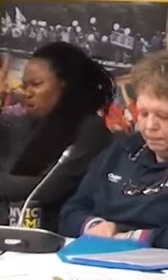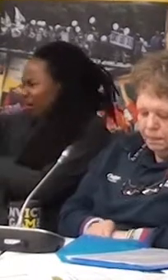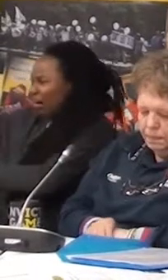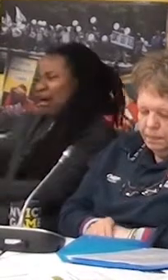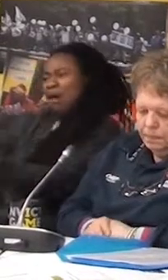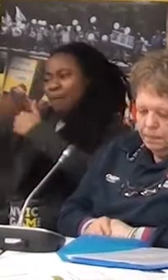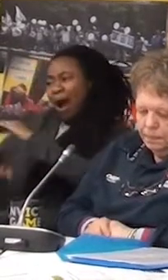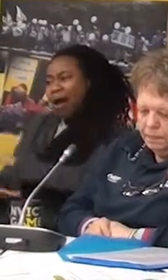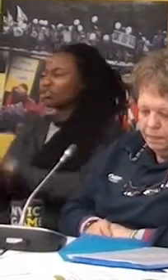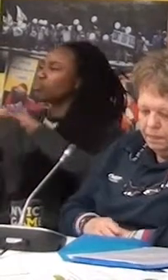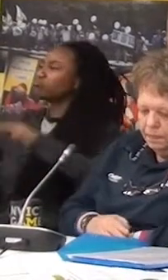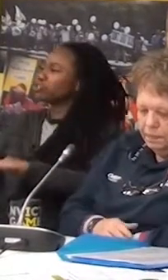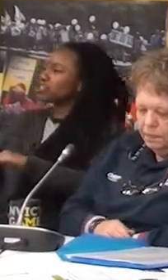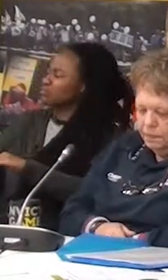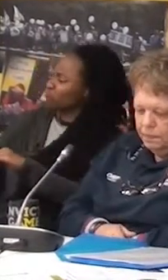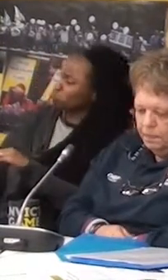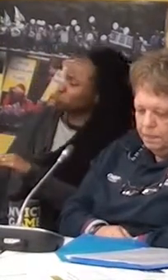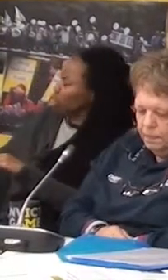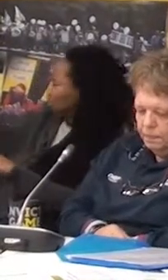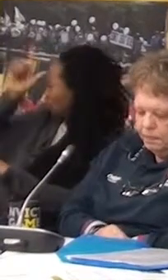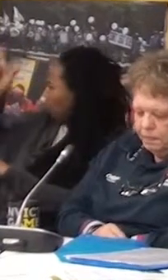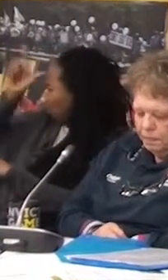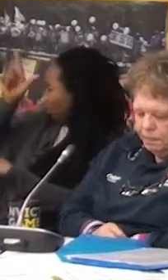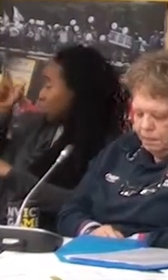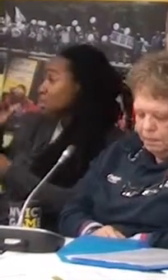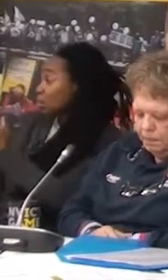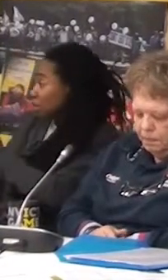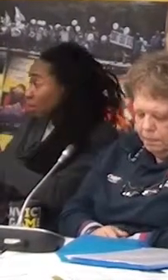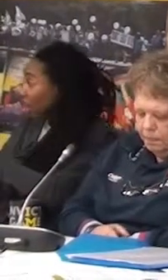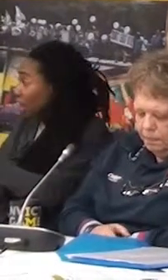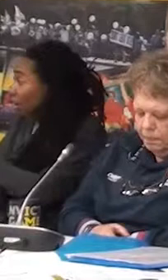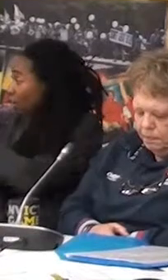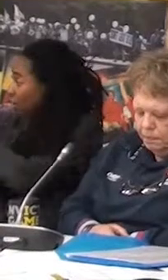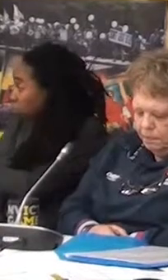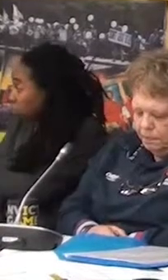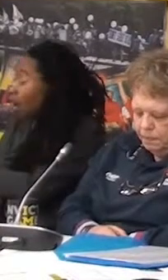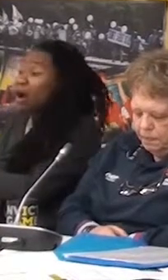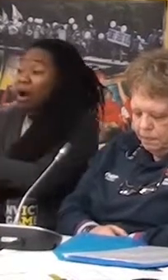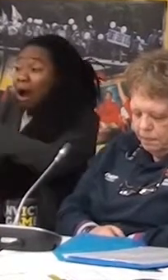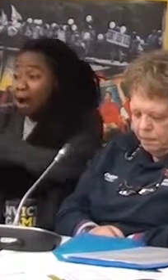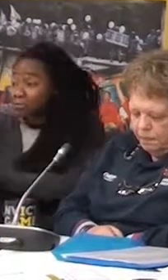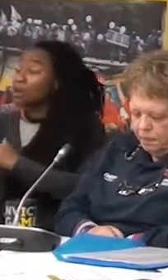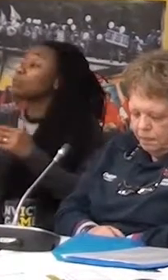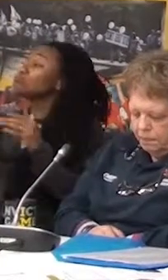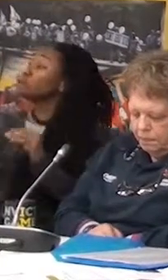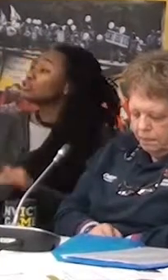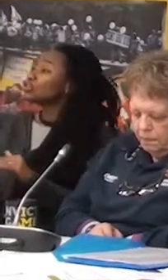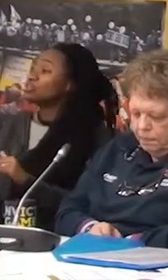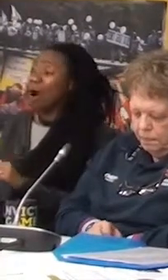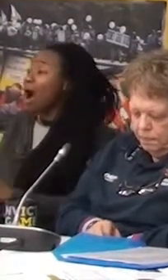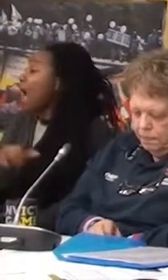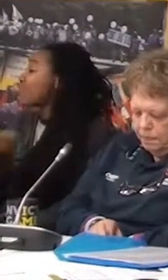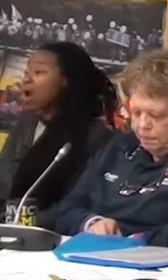us instead of the Germans. But sometimes they did. They did actually go on that side, but then you couldn't win on either